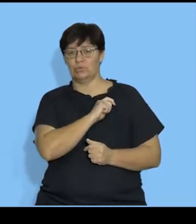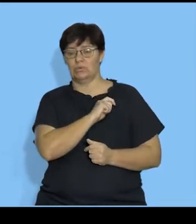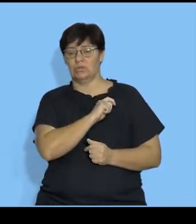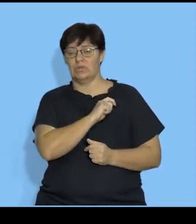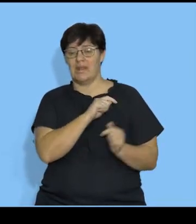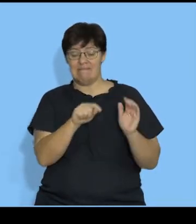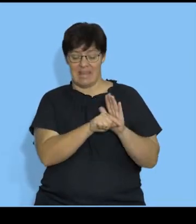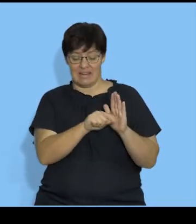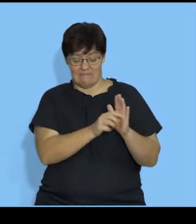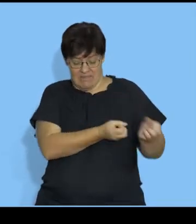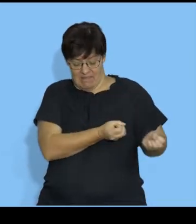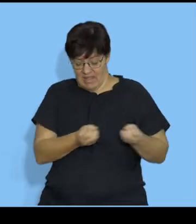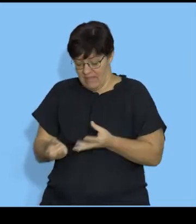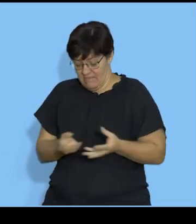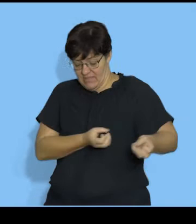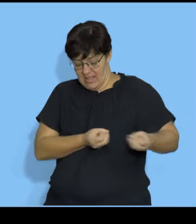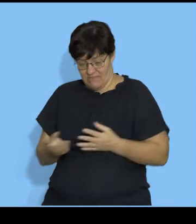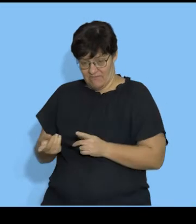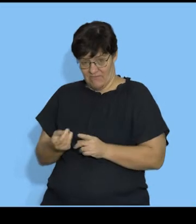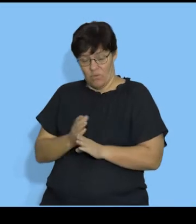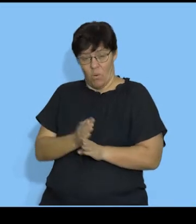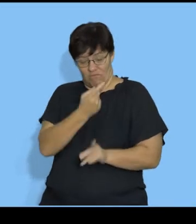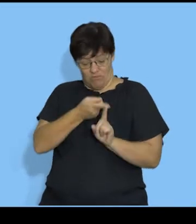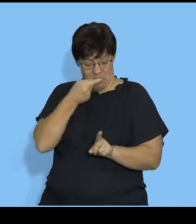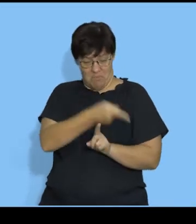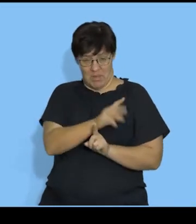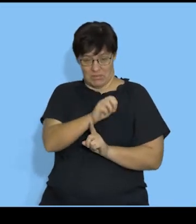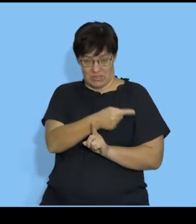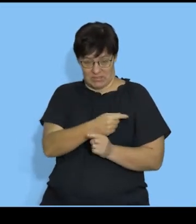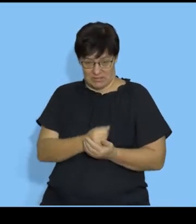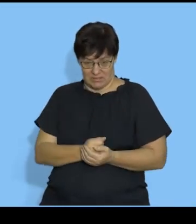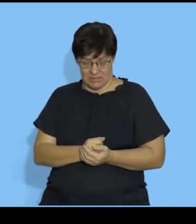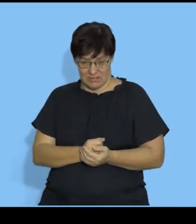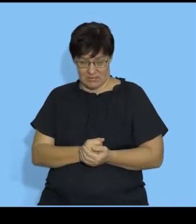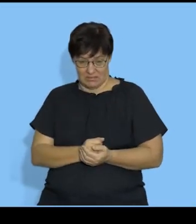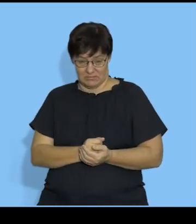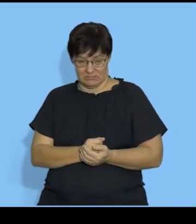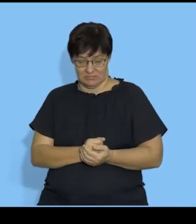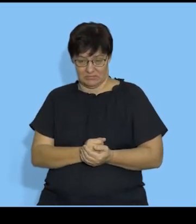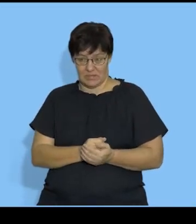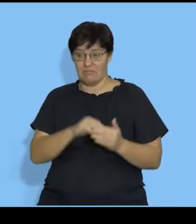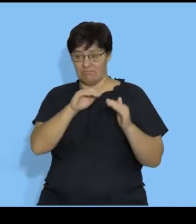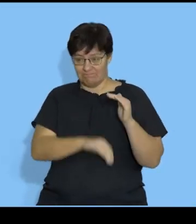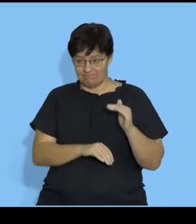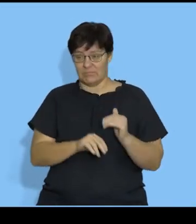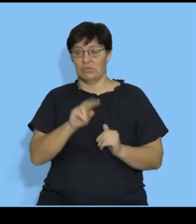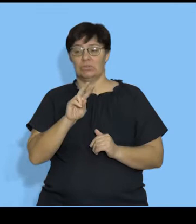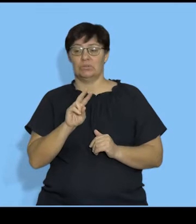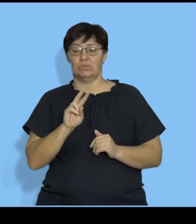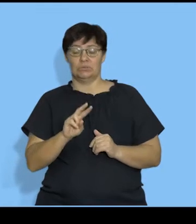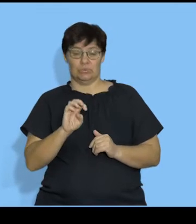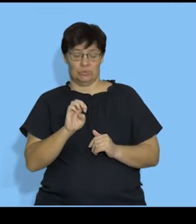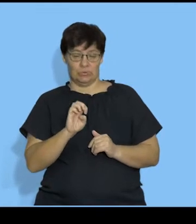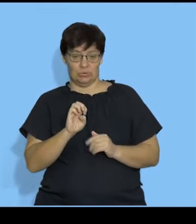that it's a loss, or we remove electron. So we're saying magnesium less 2 electrons, it gives us